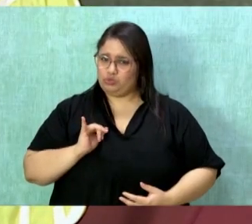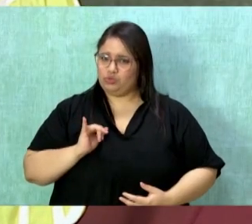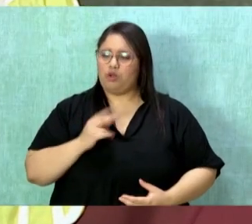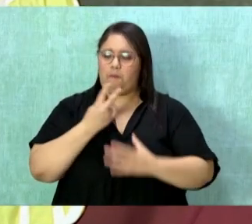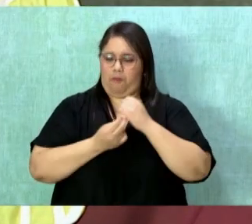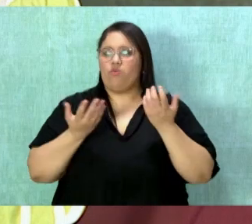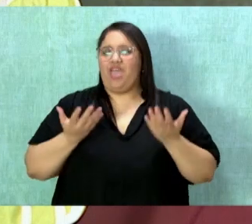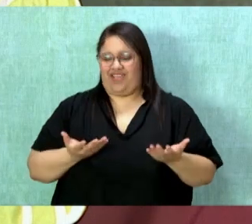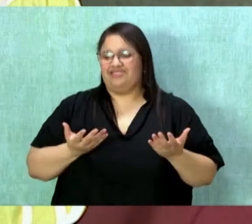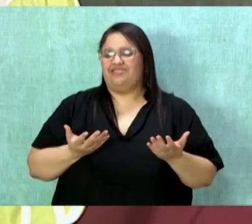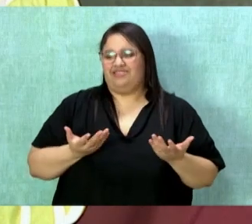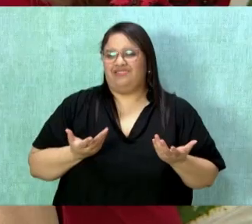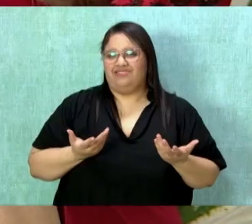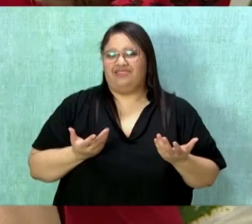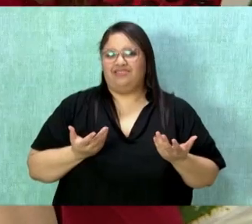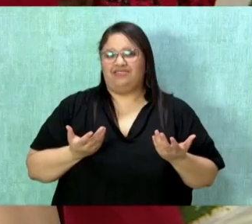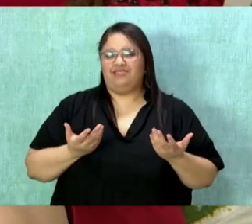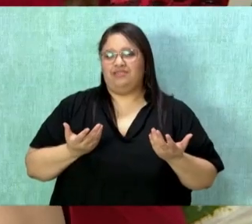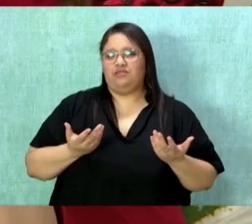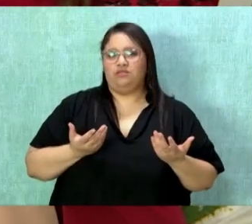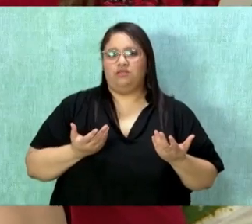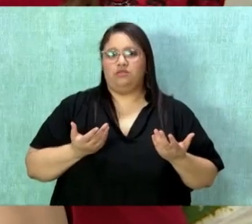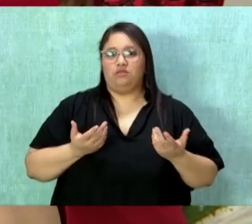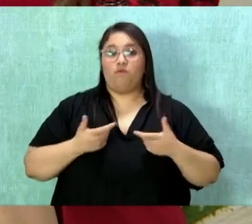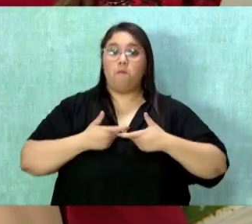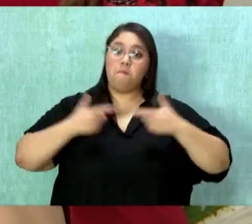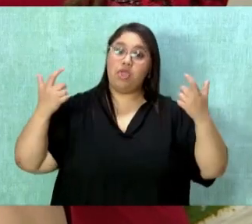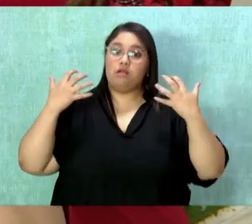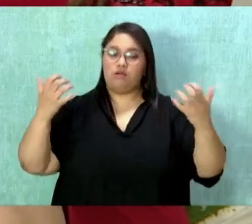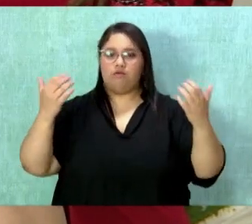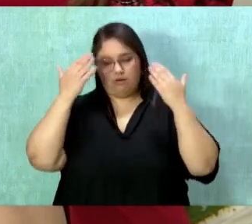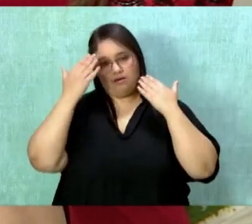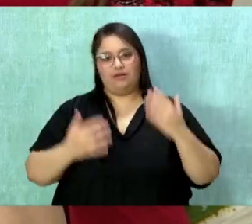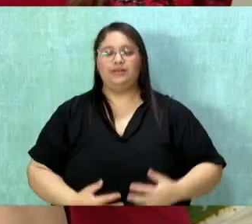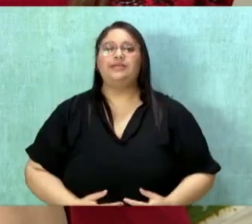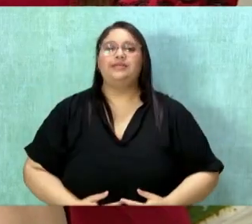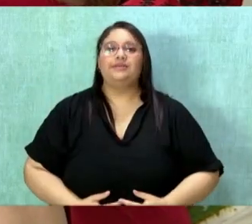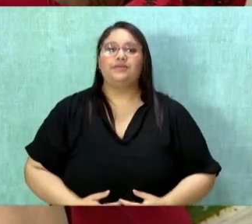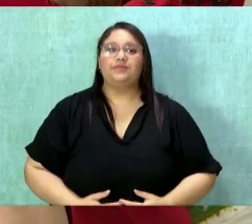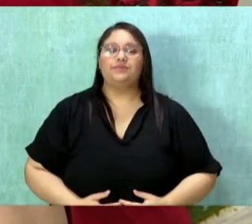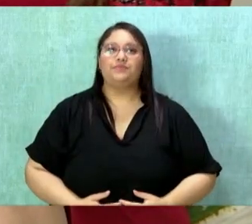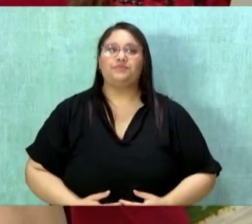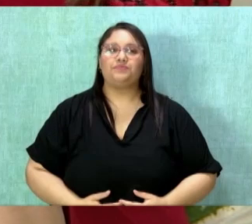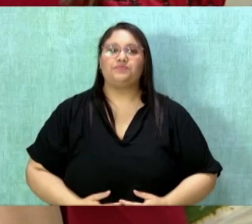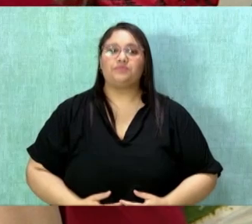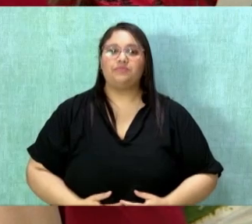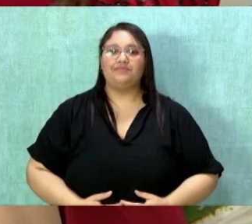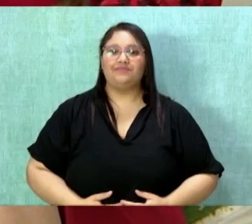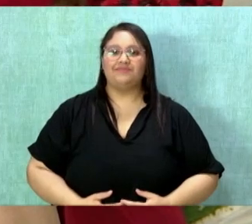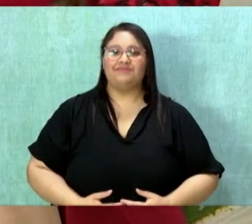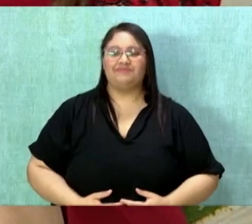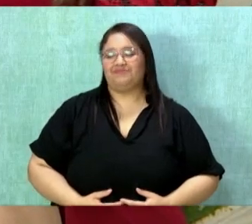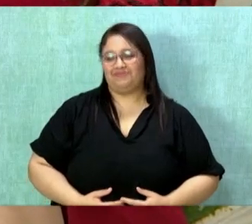For both hands, it would be for a large audience. Okay, Yes, so hello. Yes. Okay. Okay,